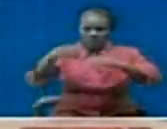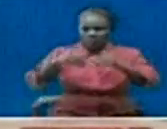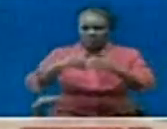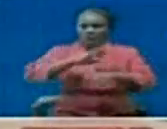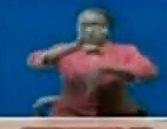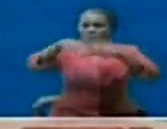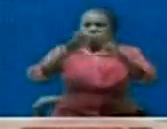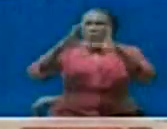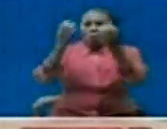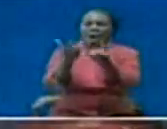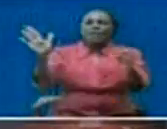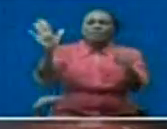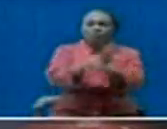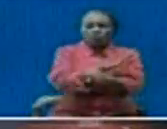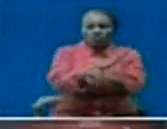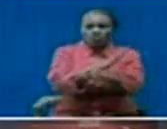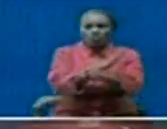All over the world